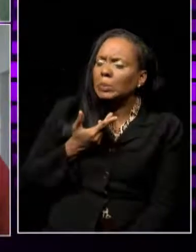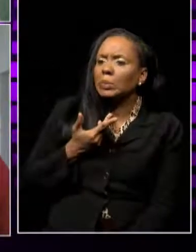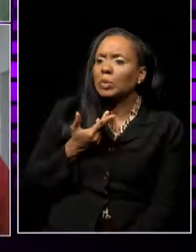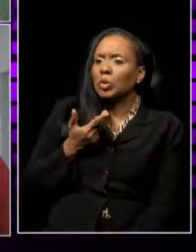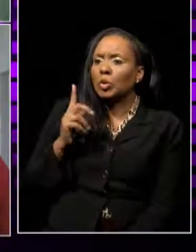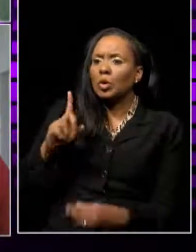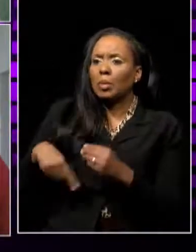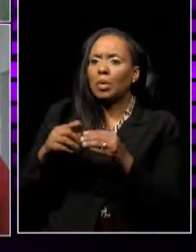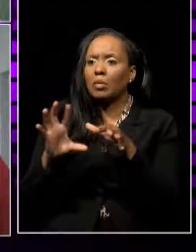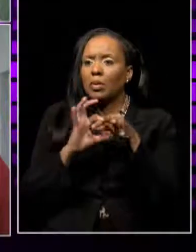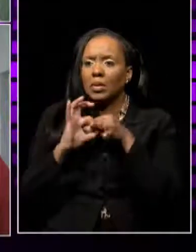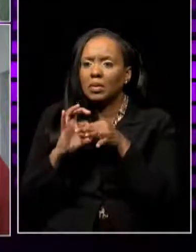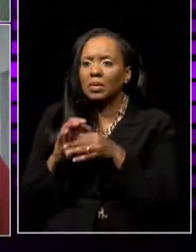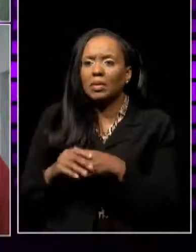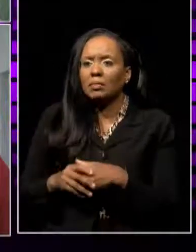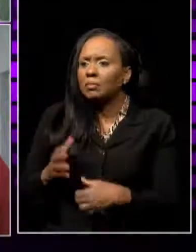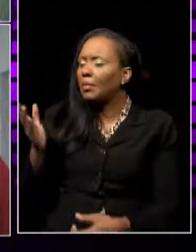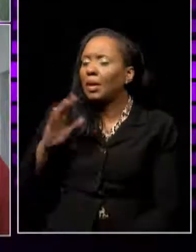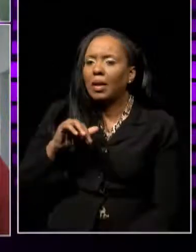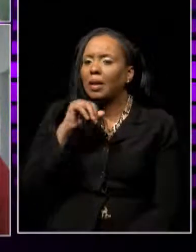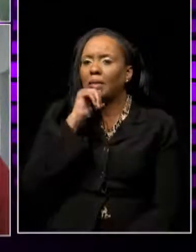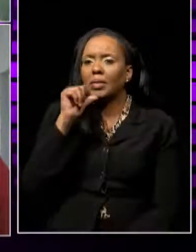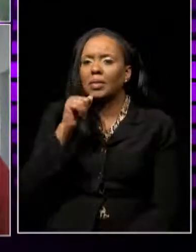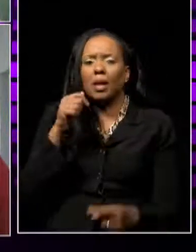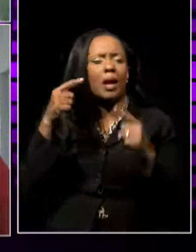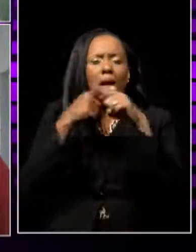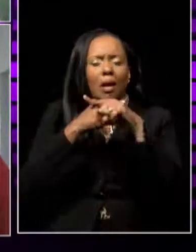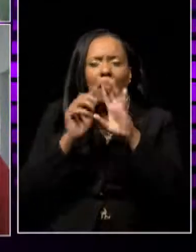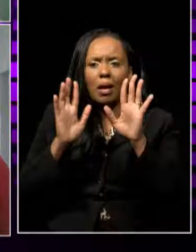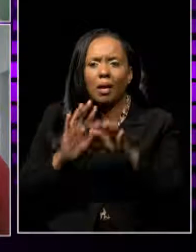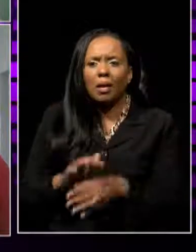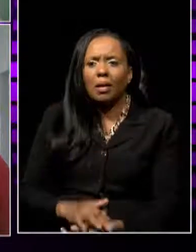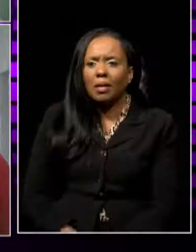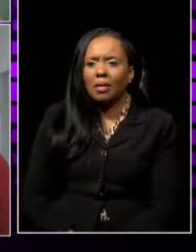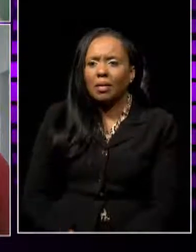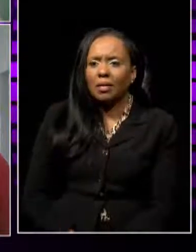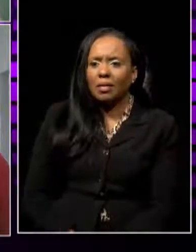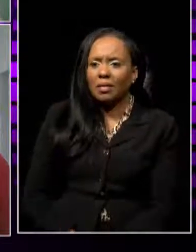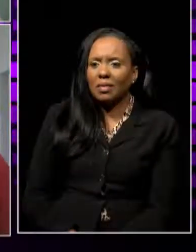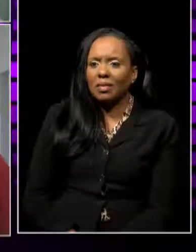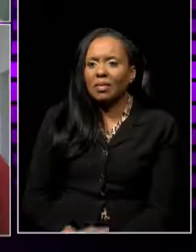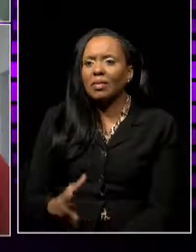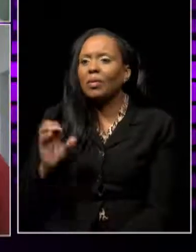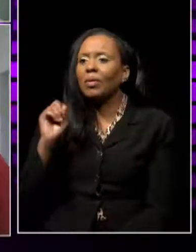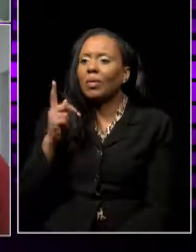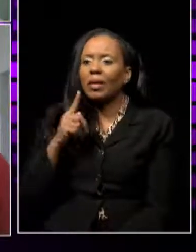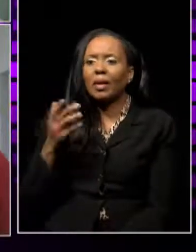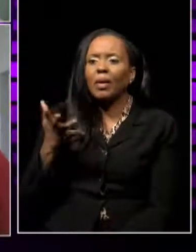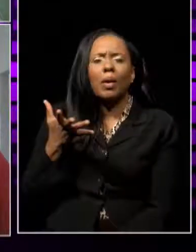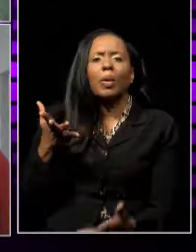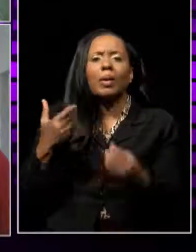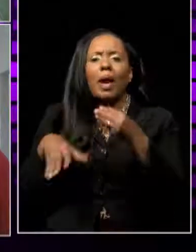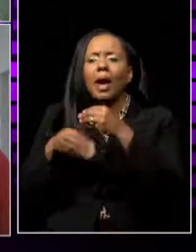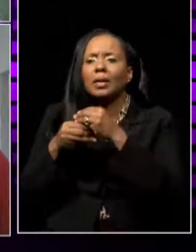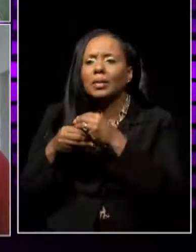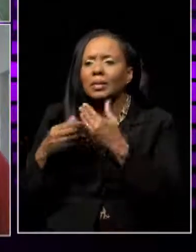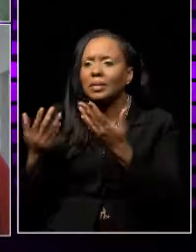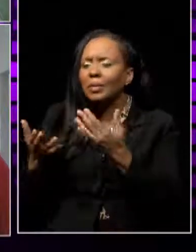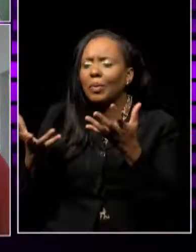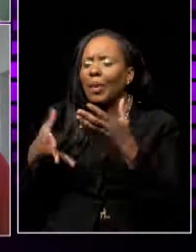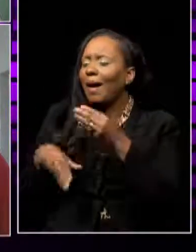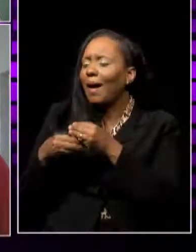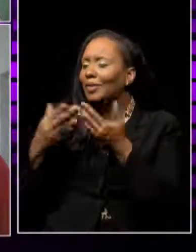the relationship between Not to parents and counter teachers at all. at that time. No. I was Not to hoping you'd counter. counter. Well, let's hear what you have to add then. Not